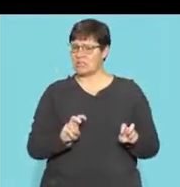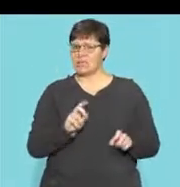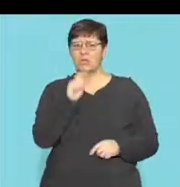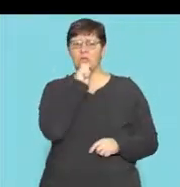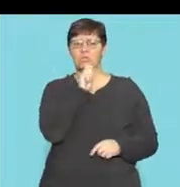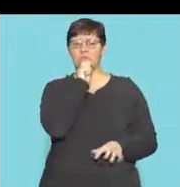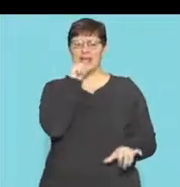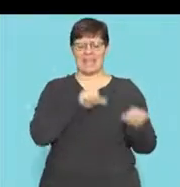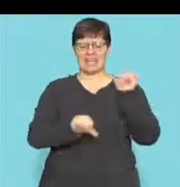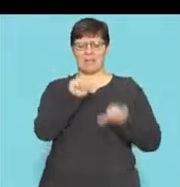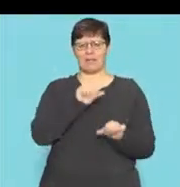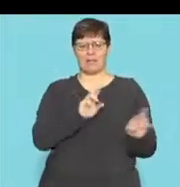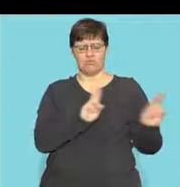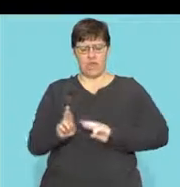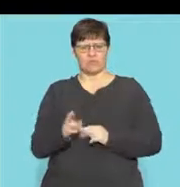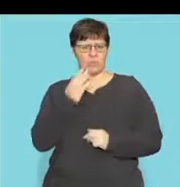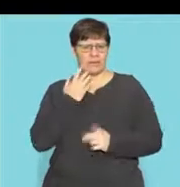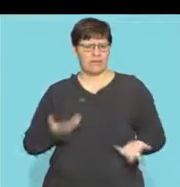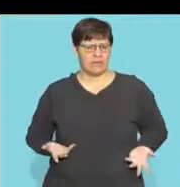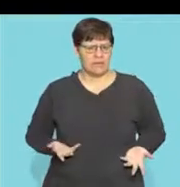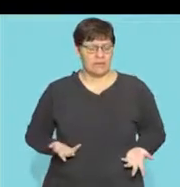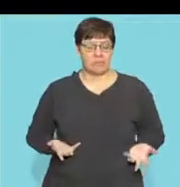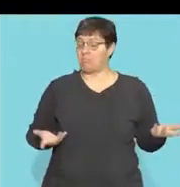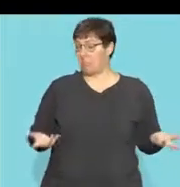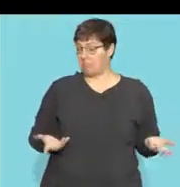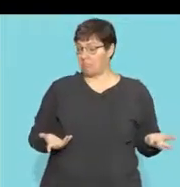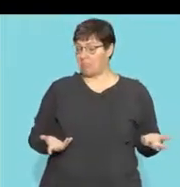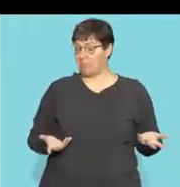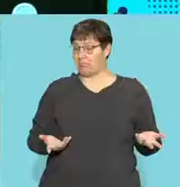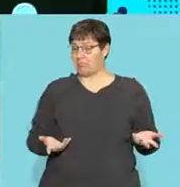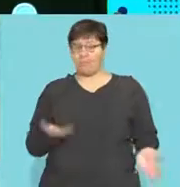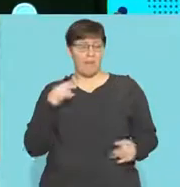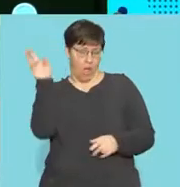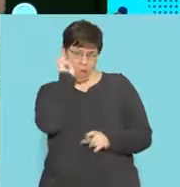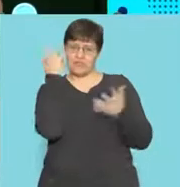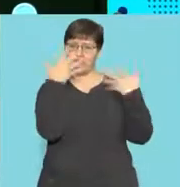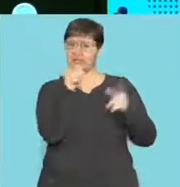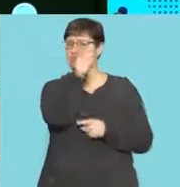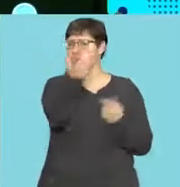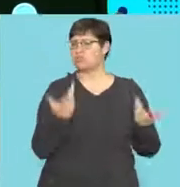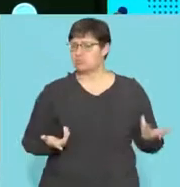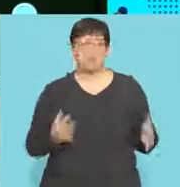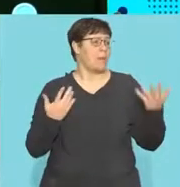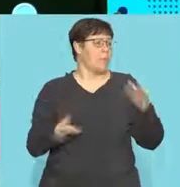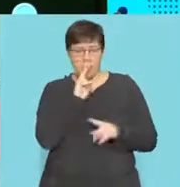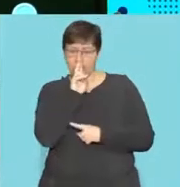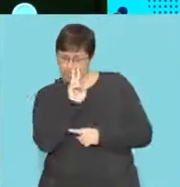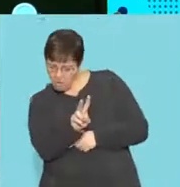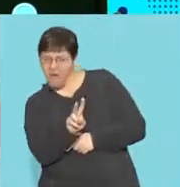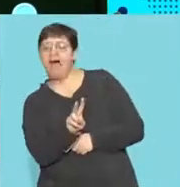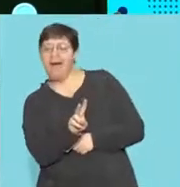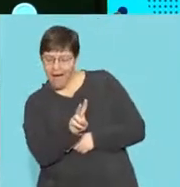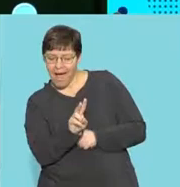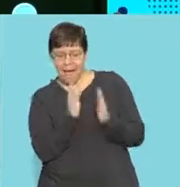chemical reactions? Now, this might be something that you've heard of. You might have even seen it or studied it in a